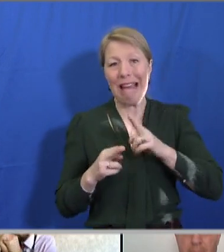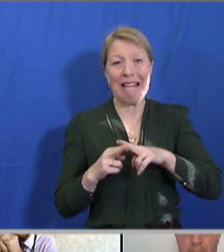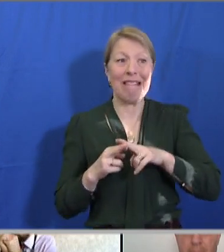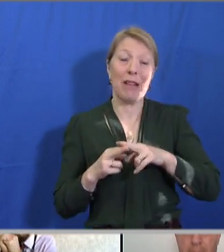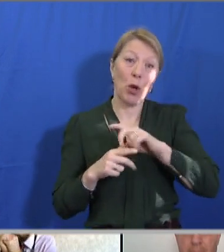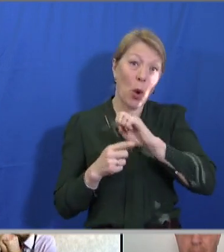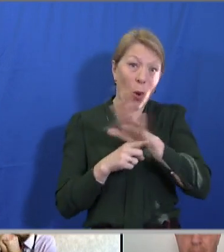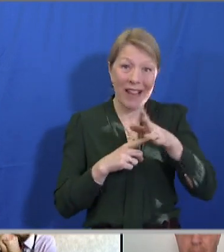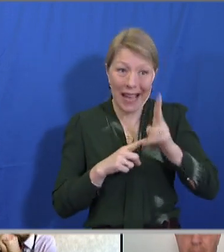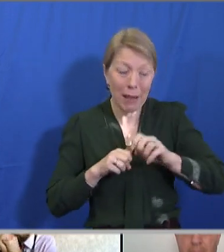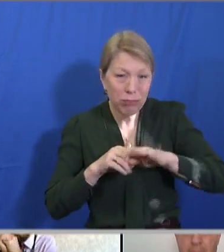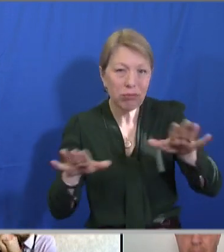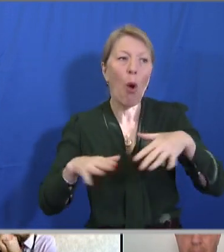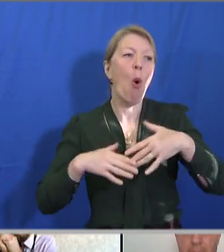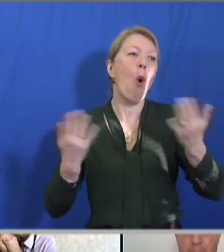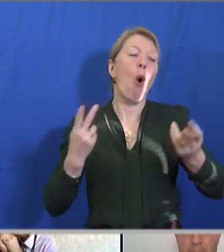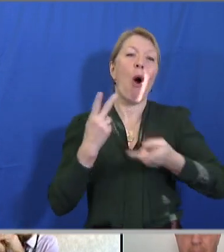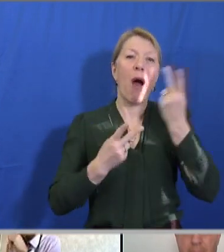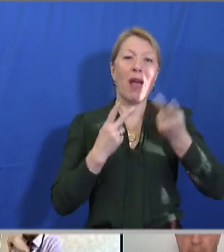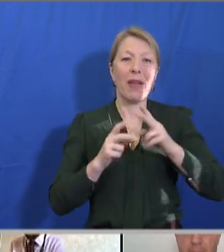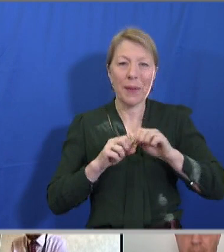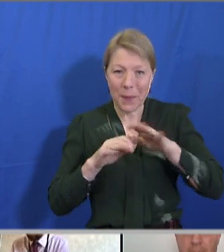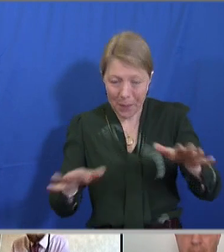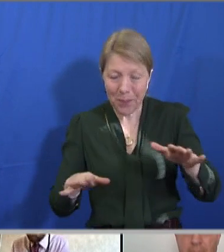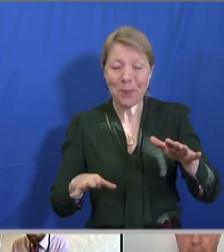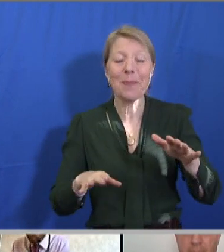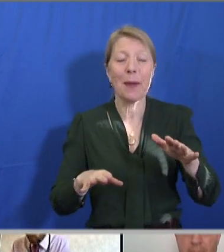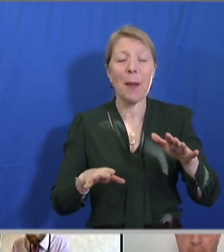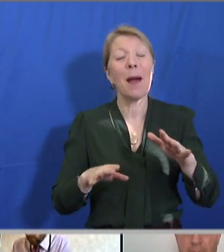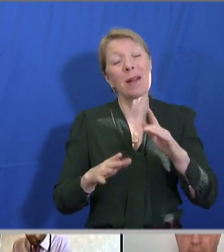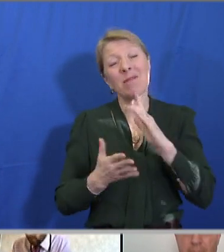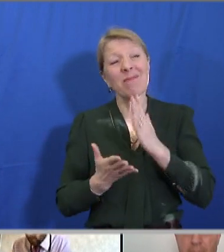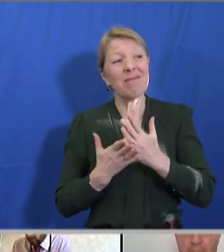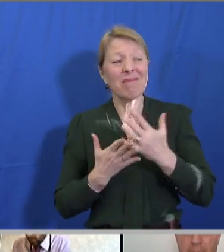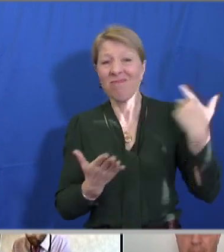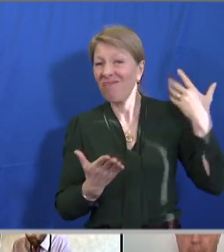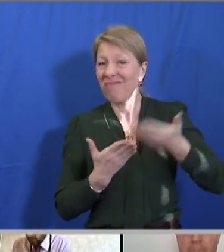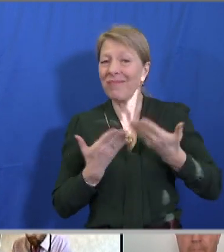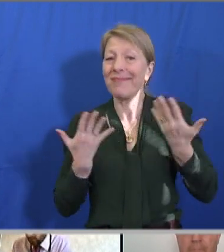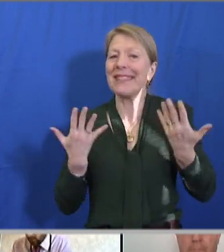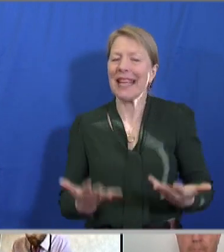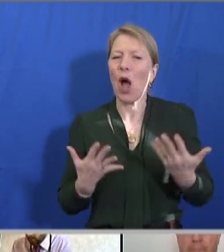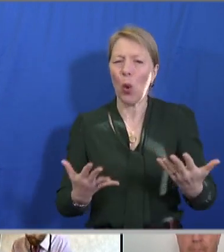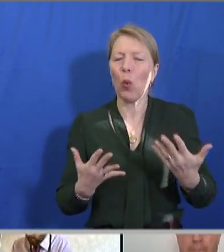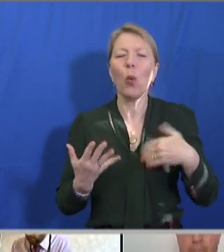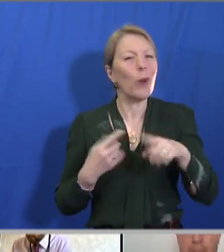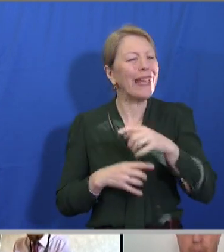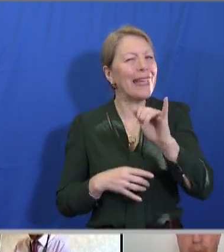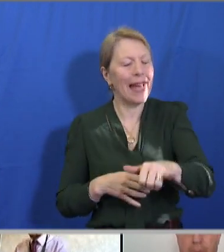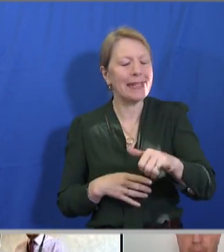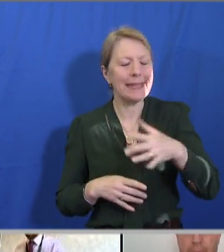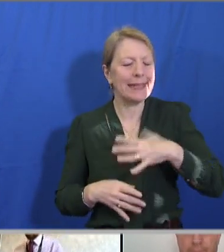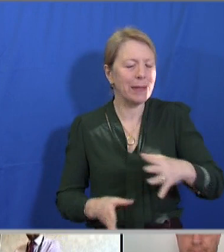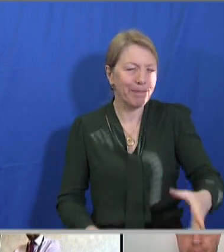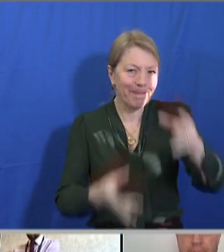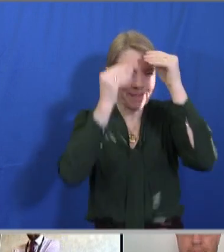point where it is about looking for lessons learned for a future, and not something that we have to introduce in the shorter medium term